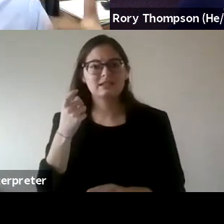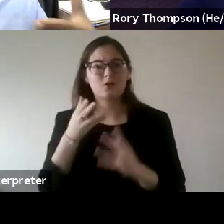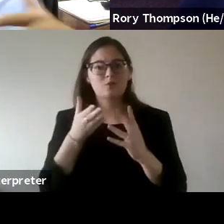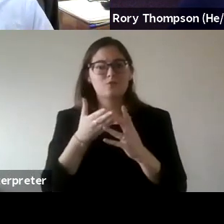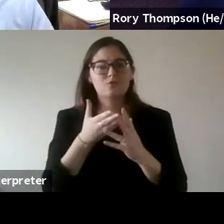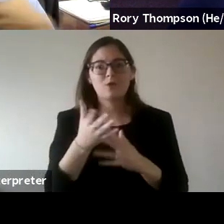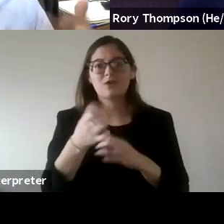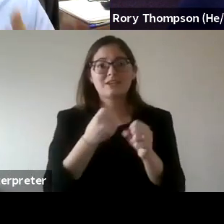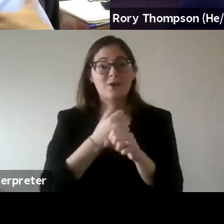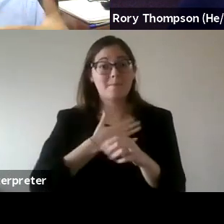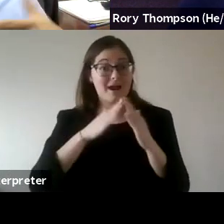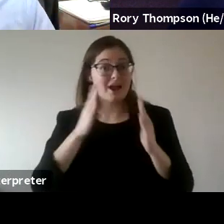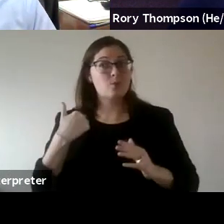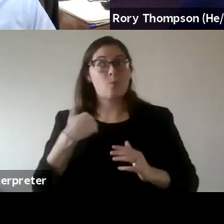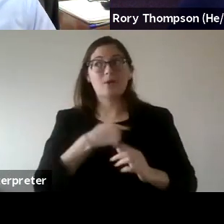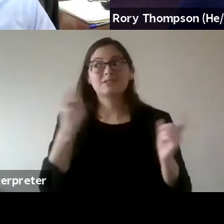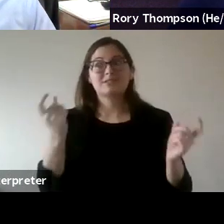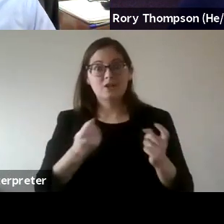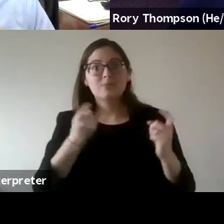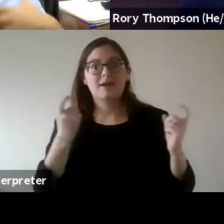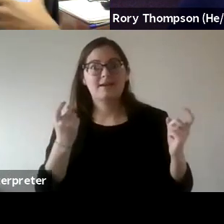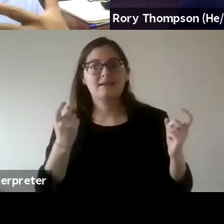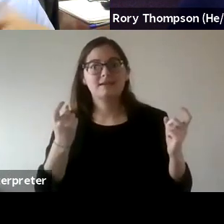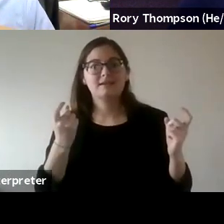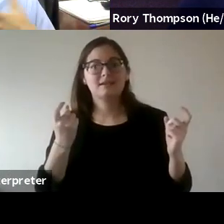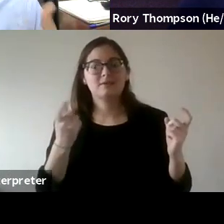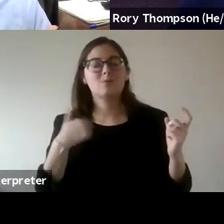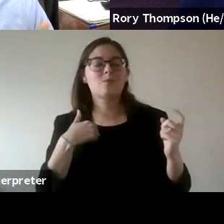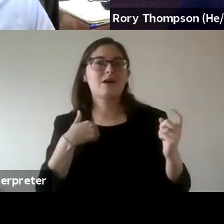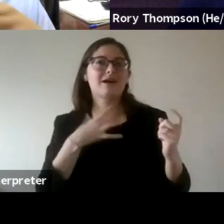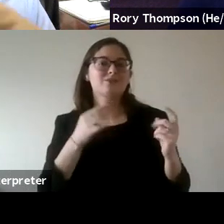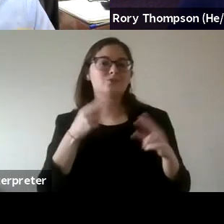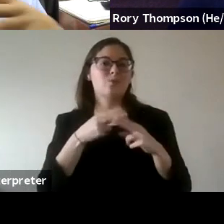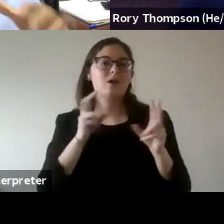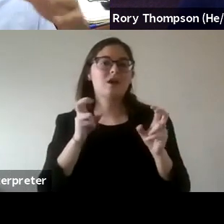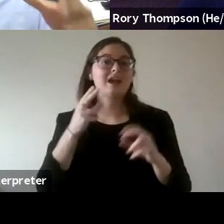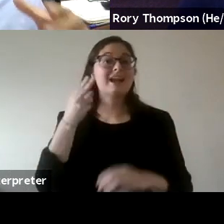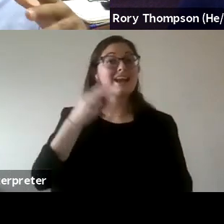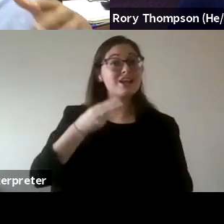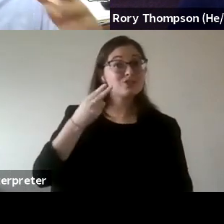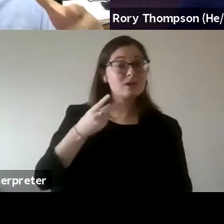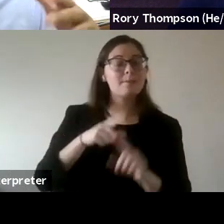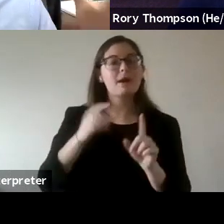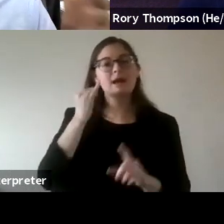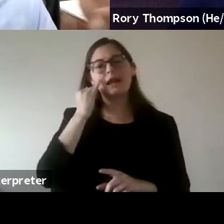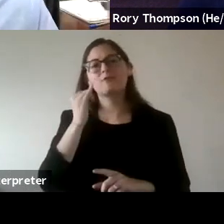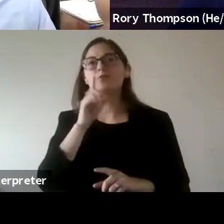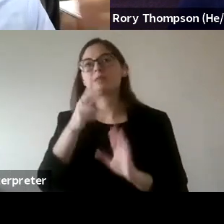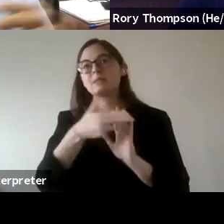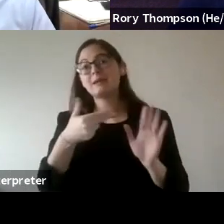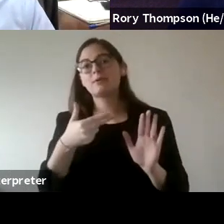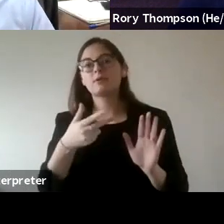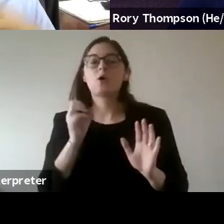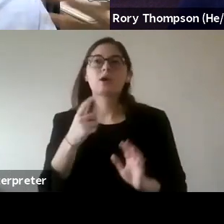year in my household, we are celebrating what I like to say is history. But if we're gonna give it a label, it's okay,